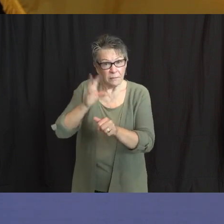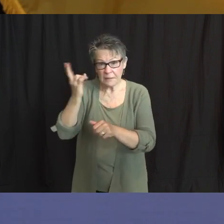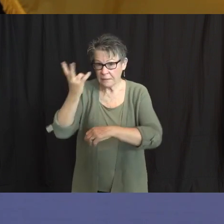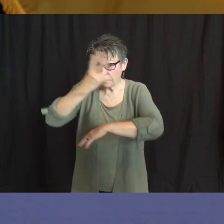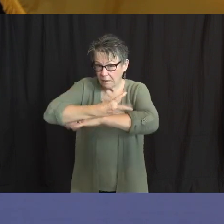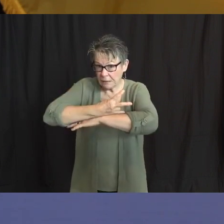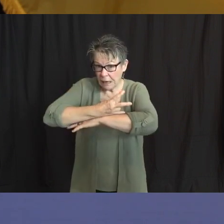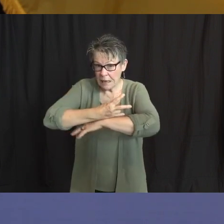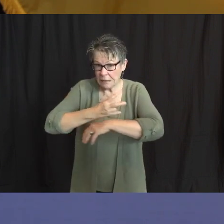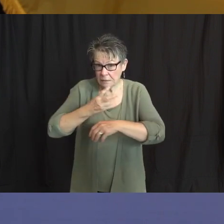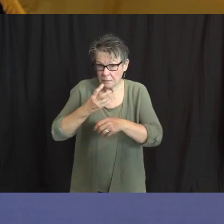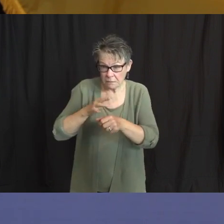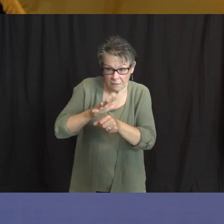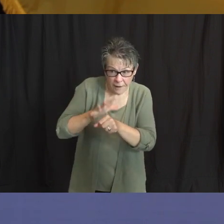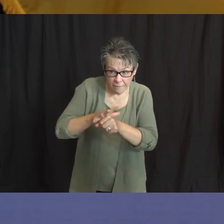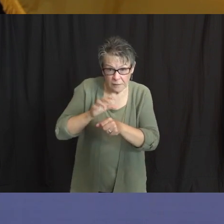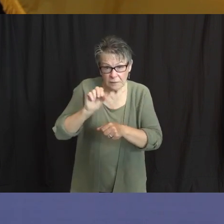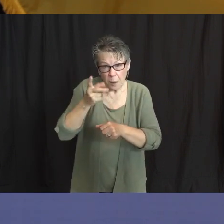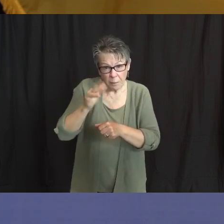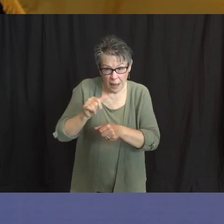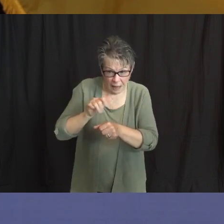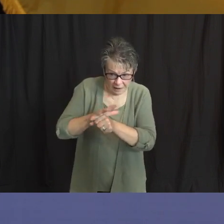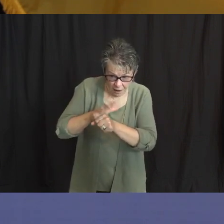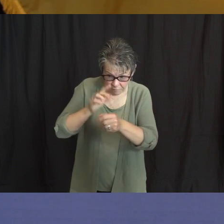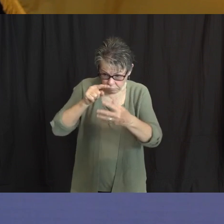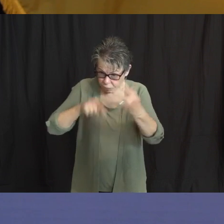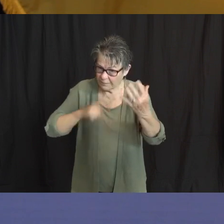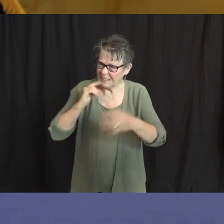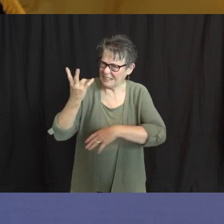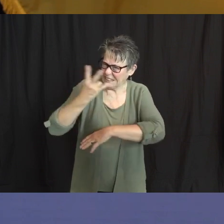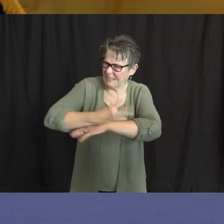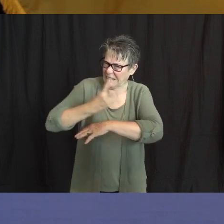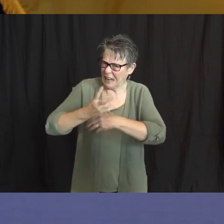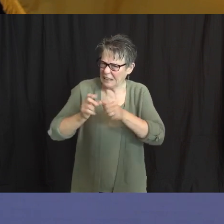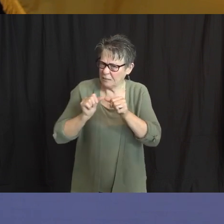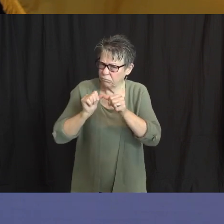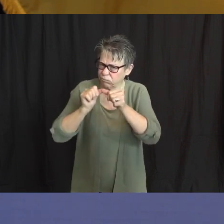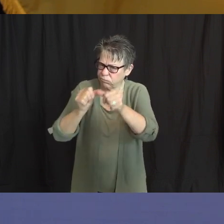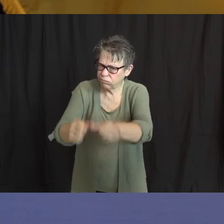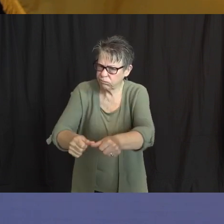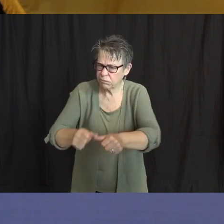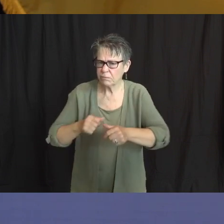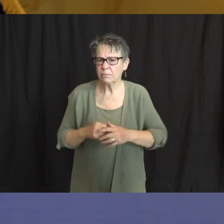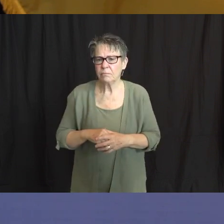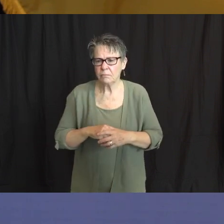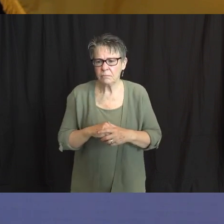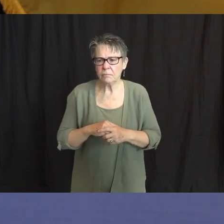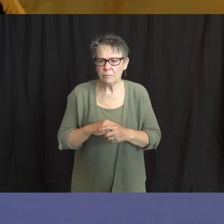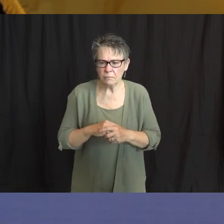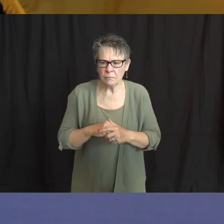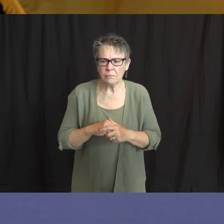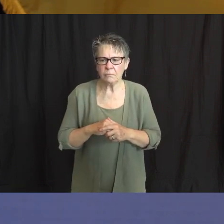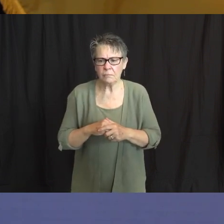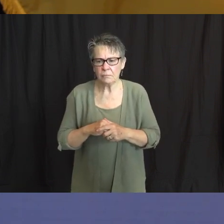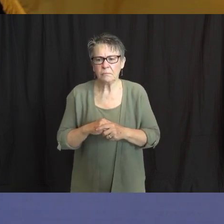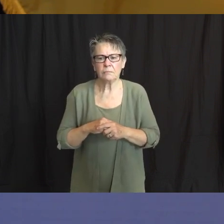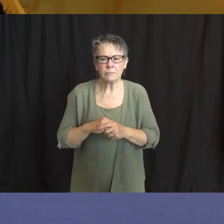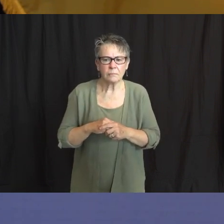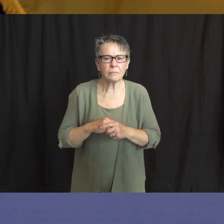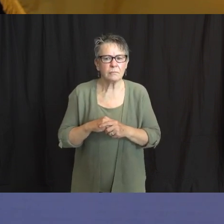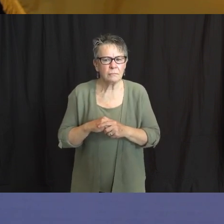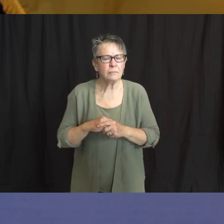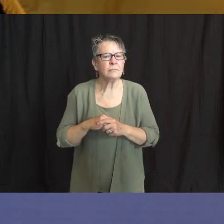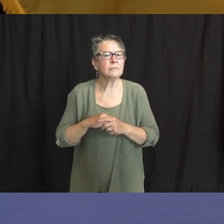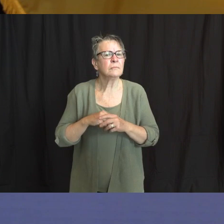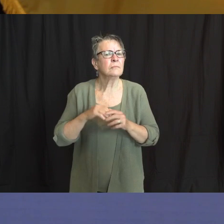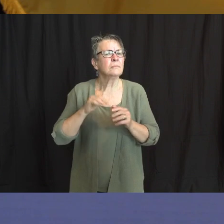and optimized use of PPE and policies for conservation of PPE. They must implement disinfection and